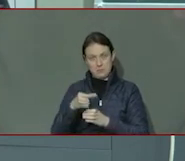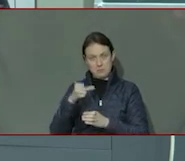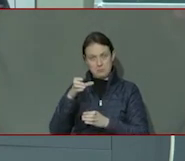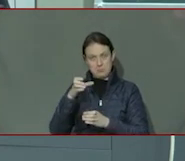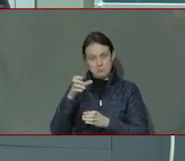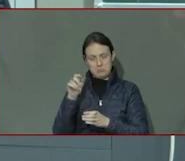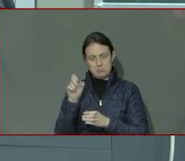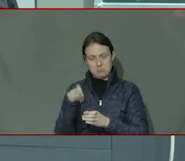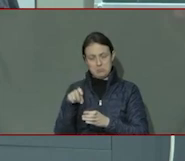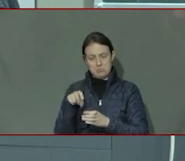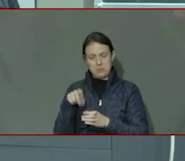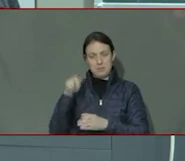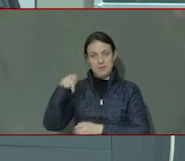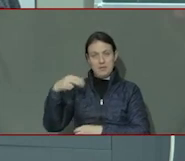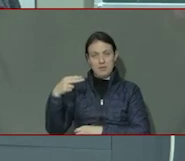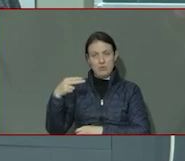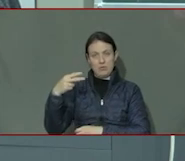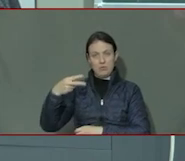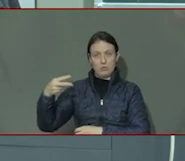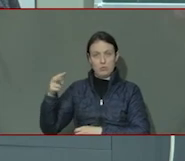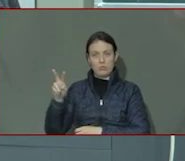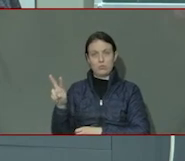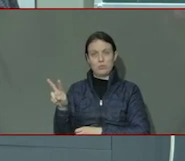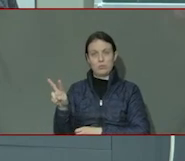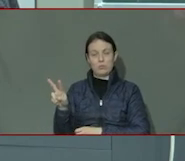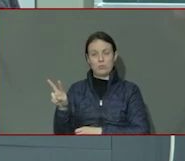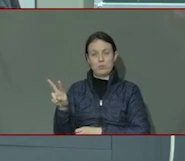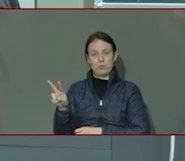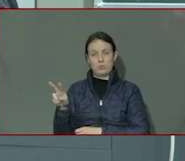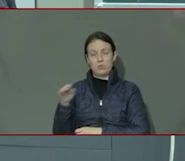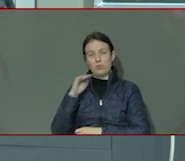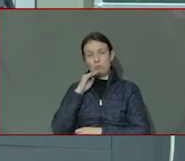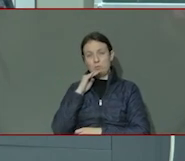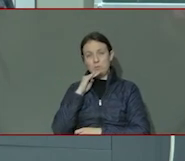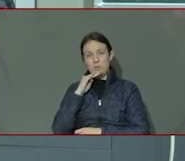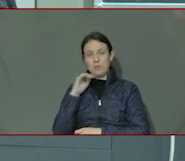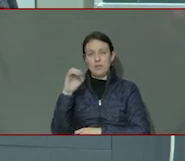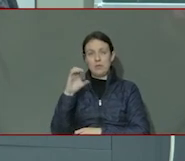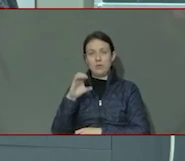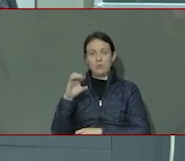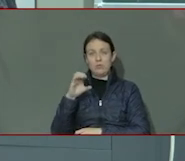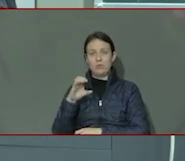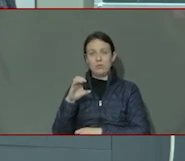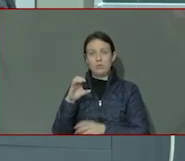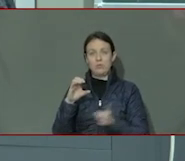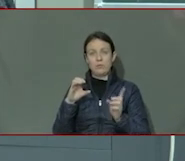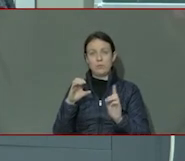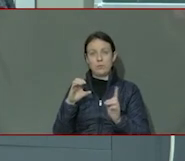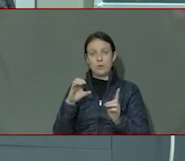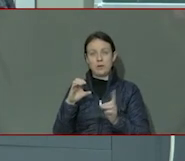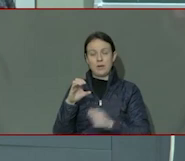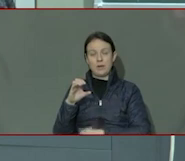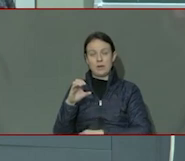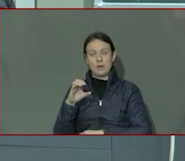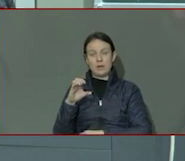has a pH of 2, which means it has a concentration of, what did we calculate?